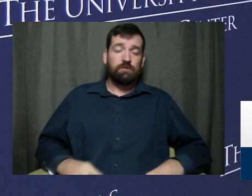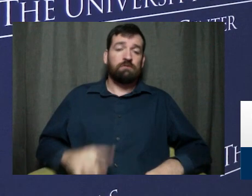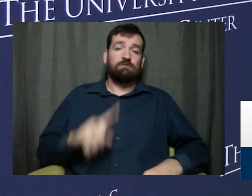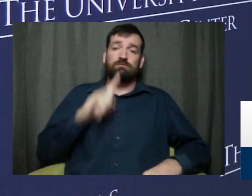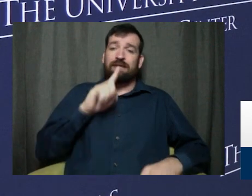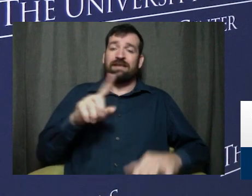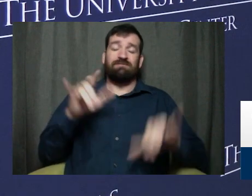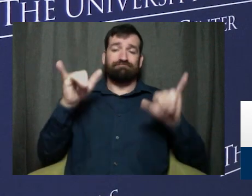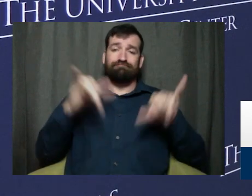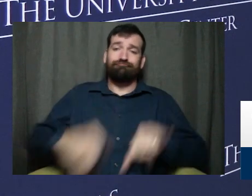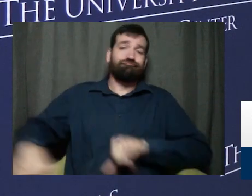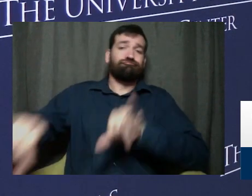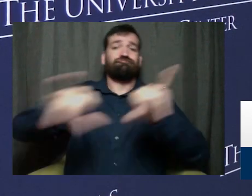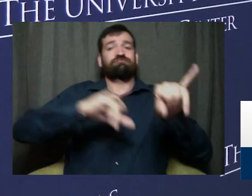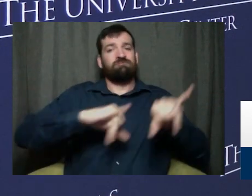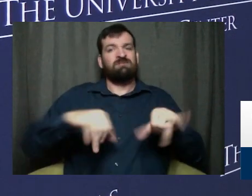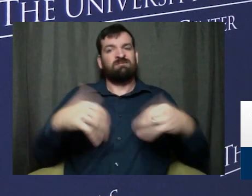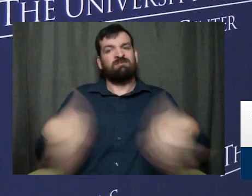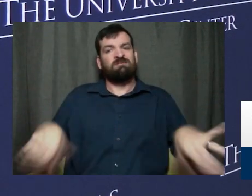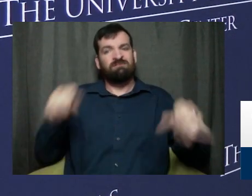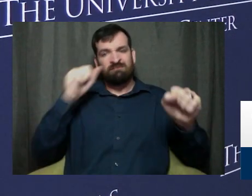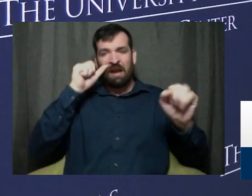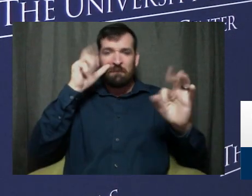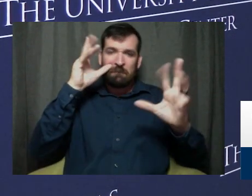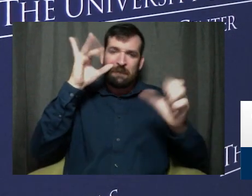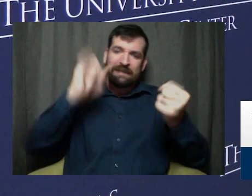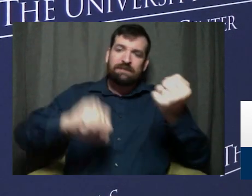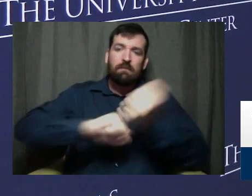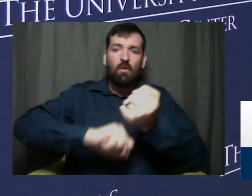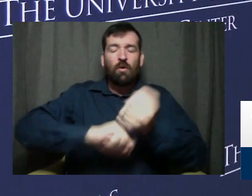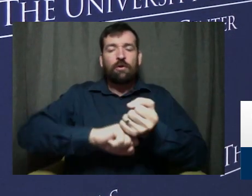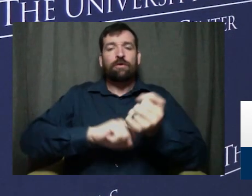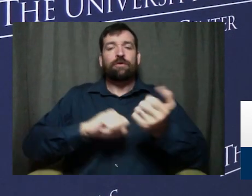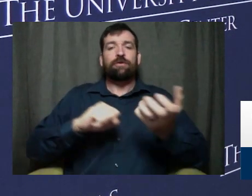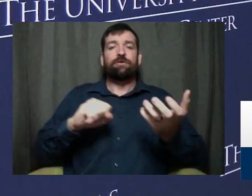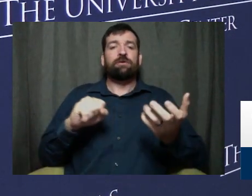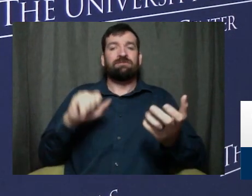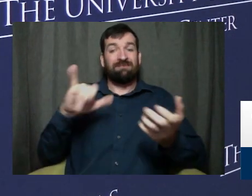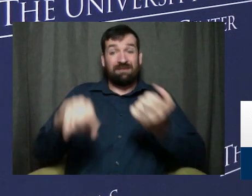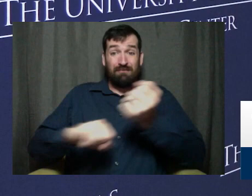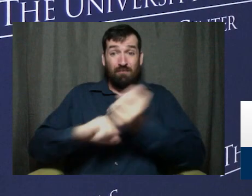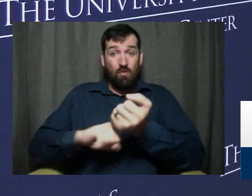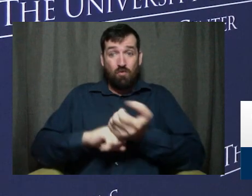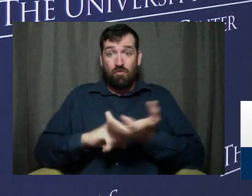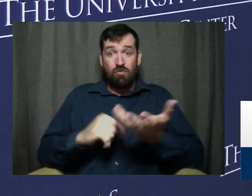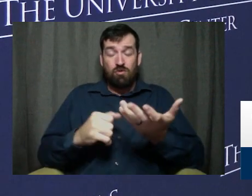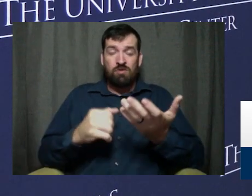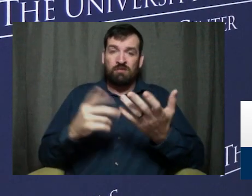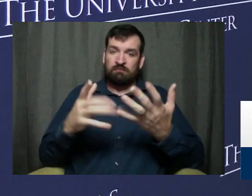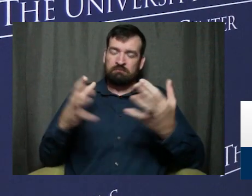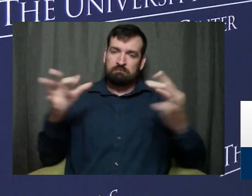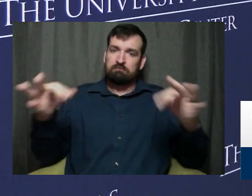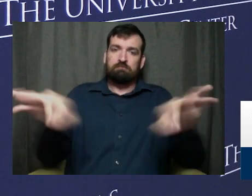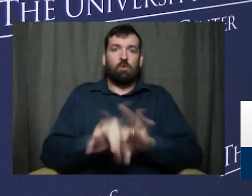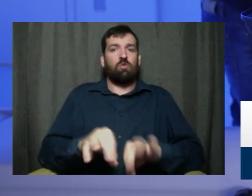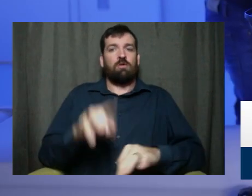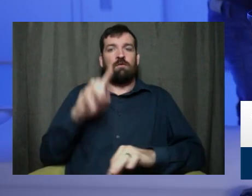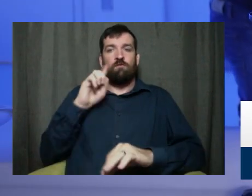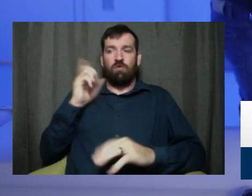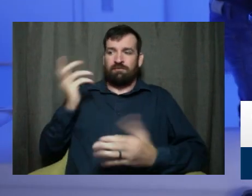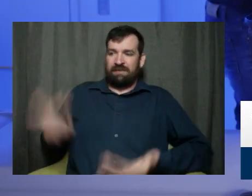uniformly, we've had incredible support, and that support has been vital to who we are